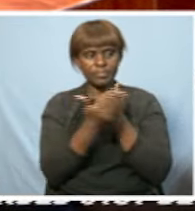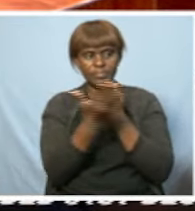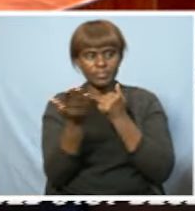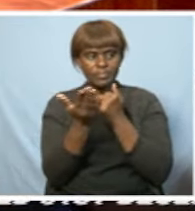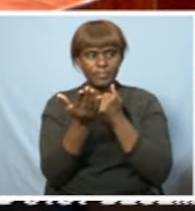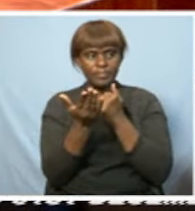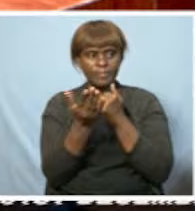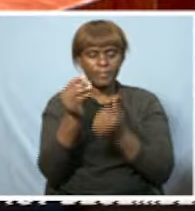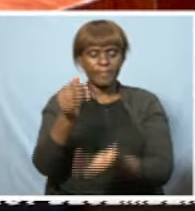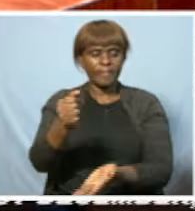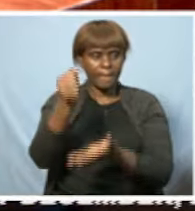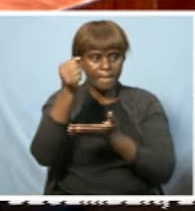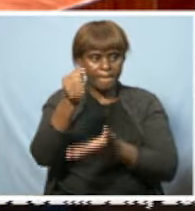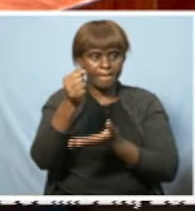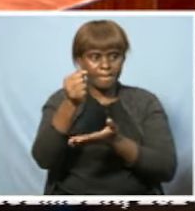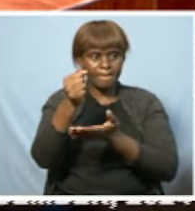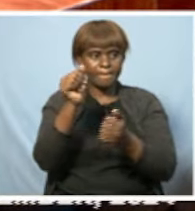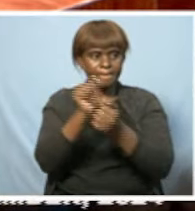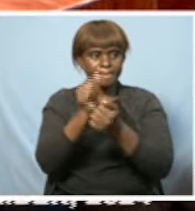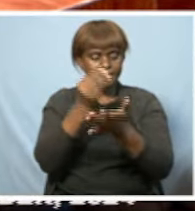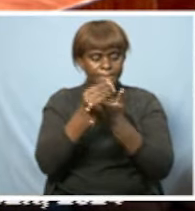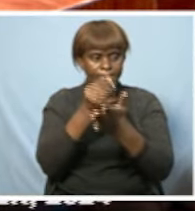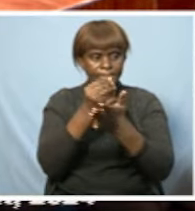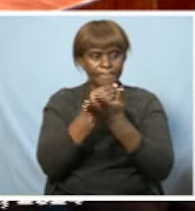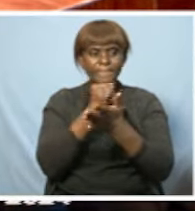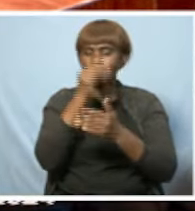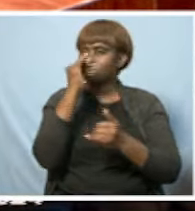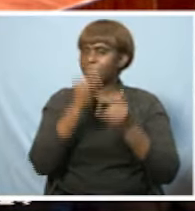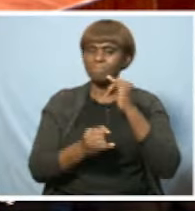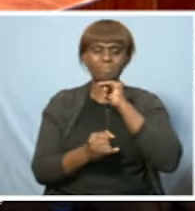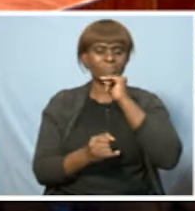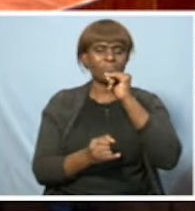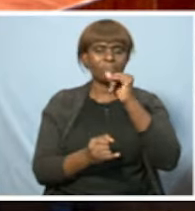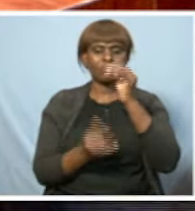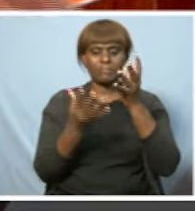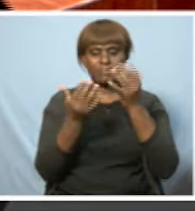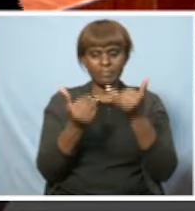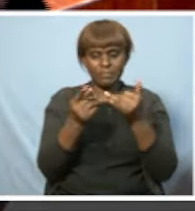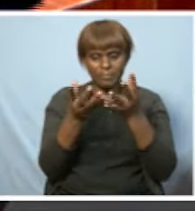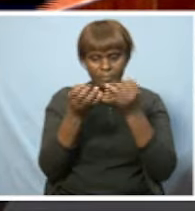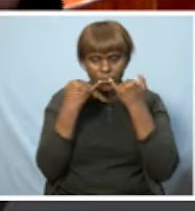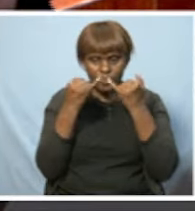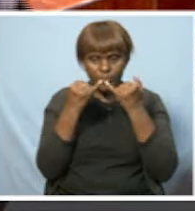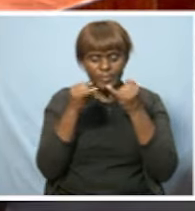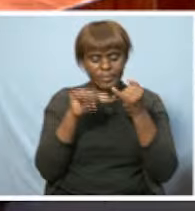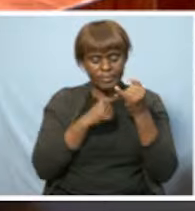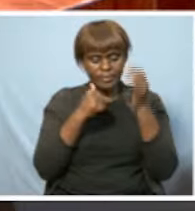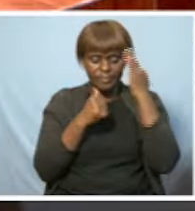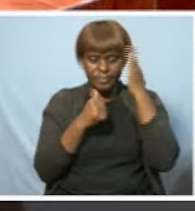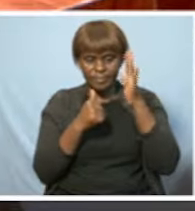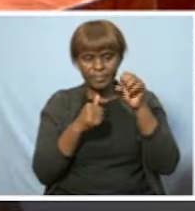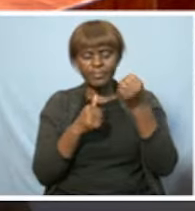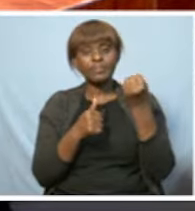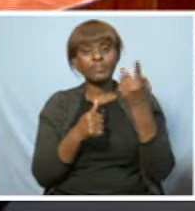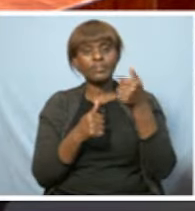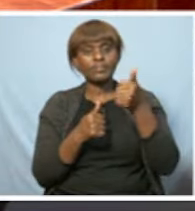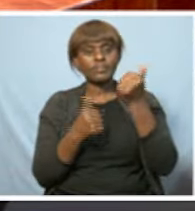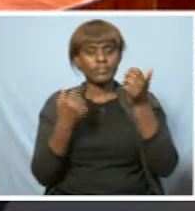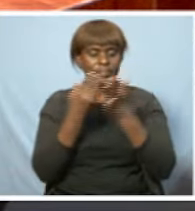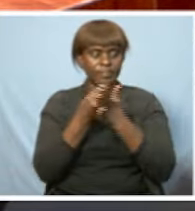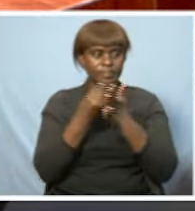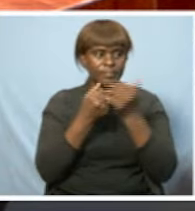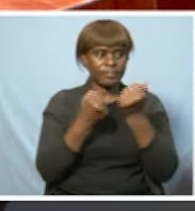the budget and finance part is not complete. So we would want that information so that we know how much you were funded